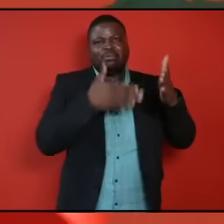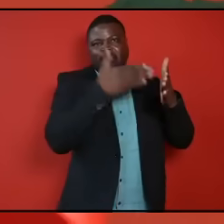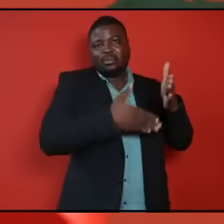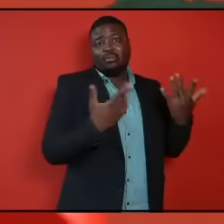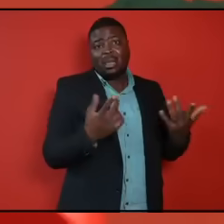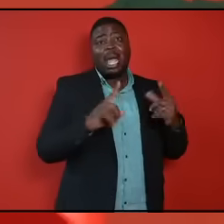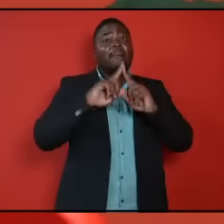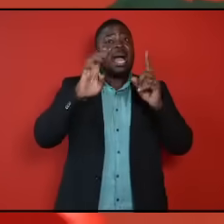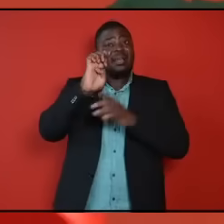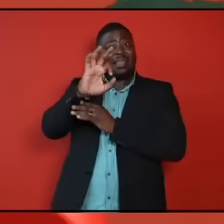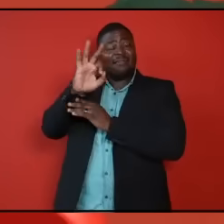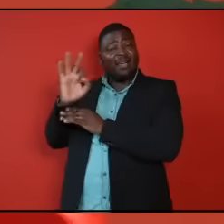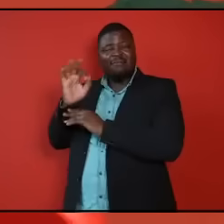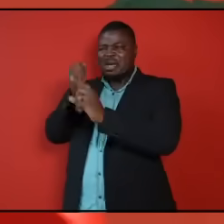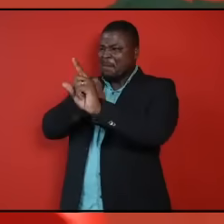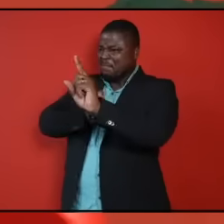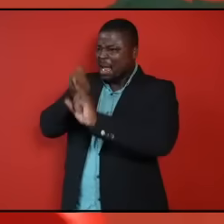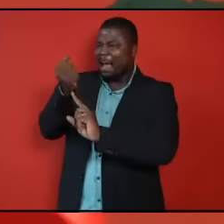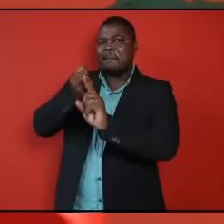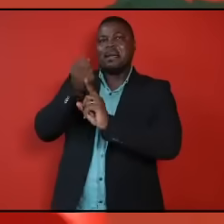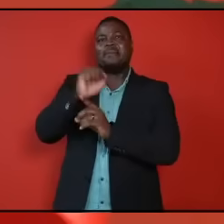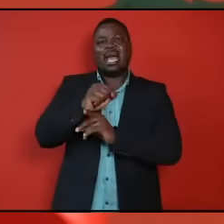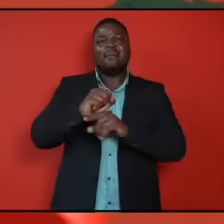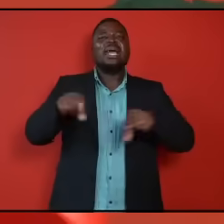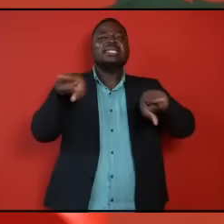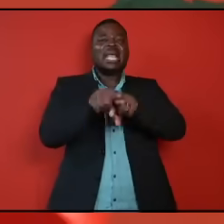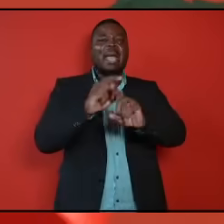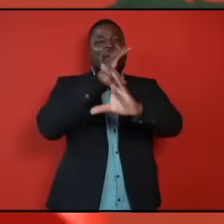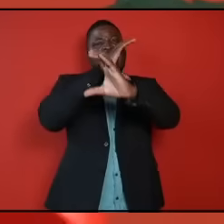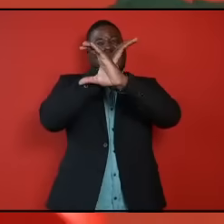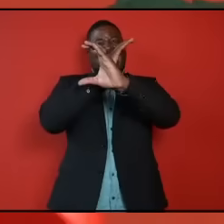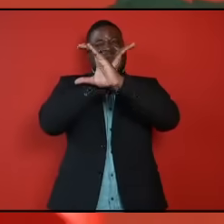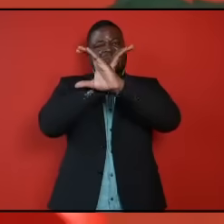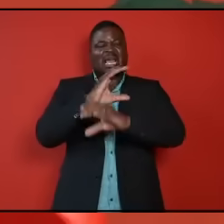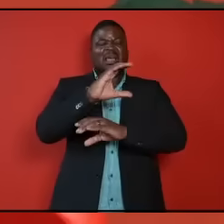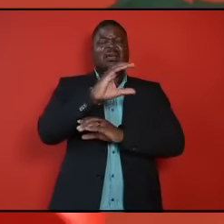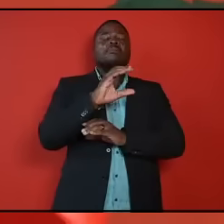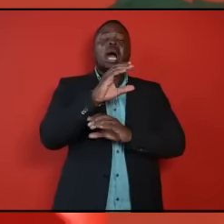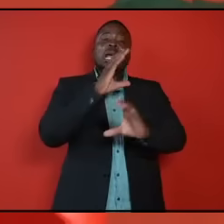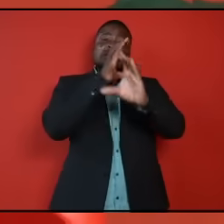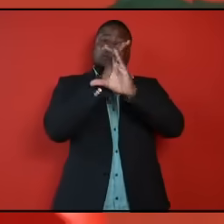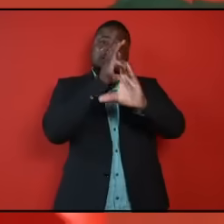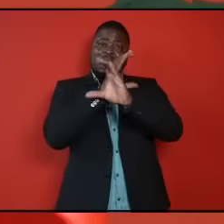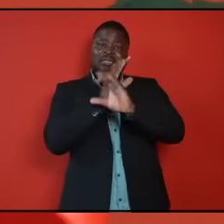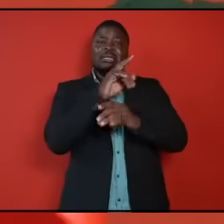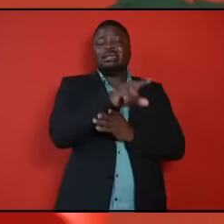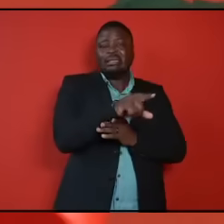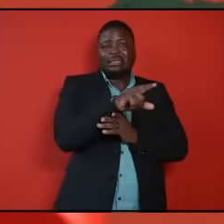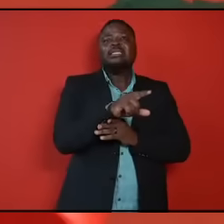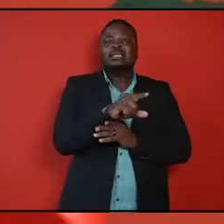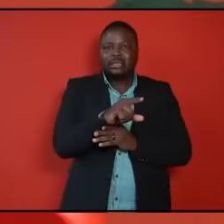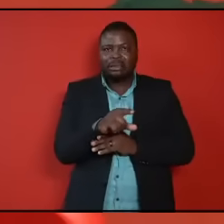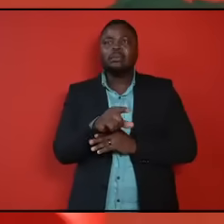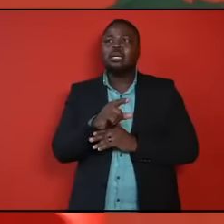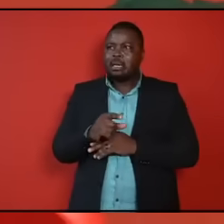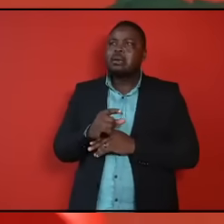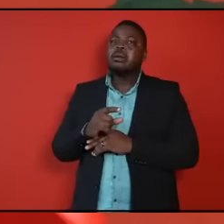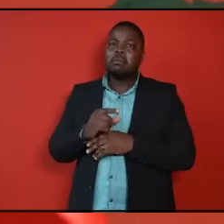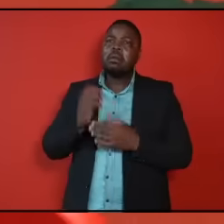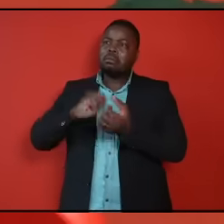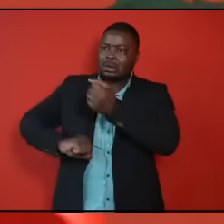battle was affirmed by ICASA, who noted that access to communication is a constitutional